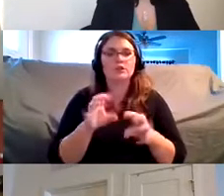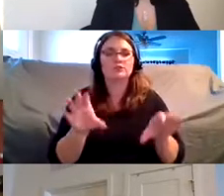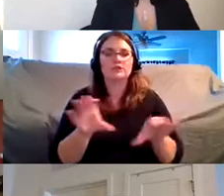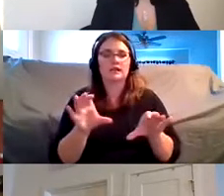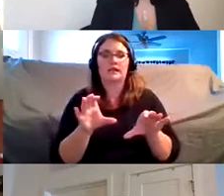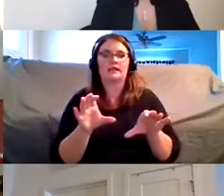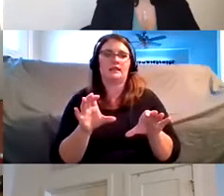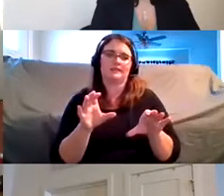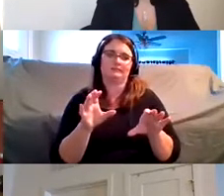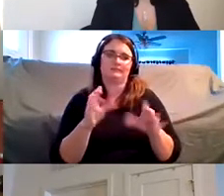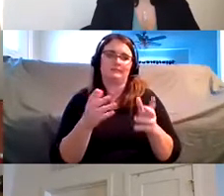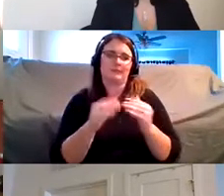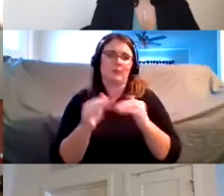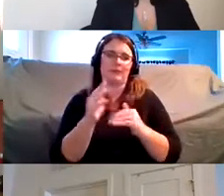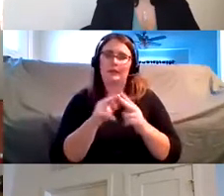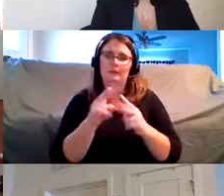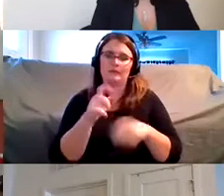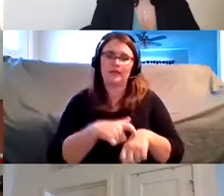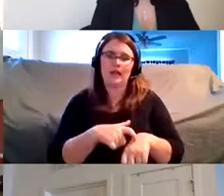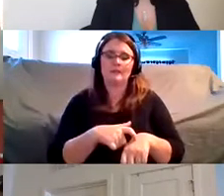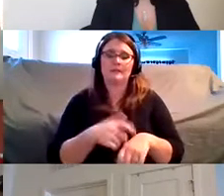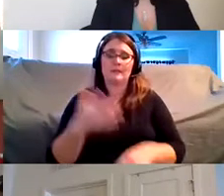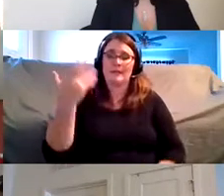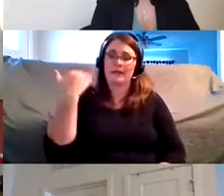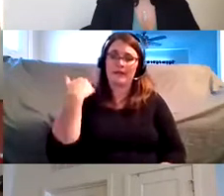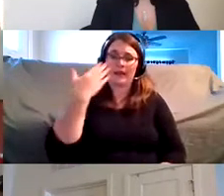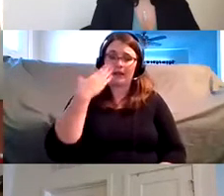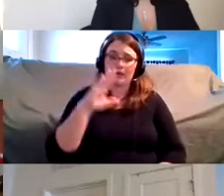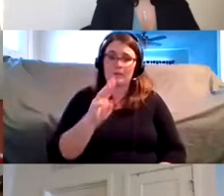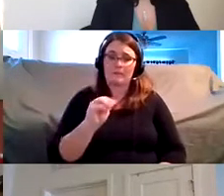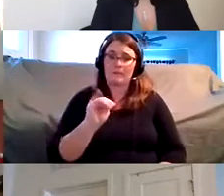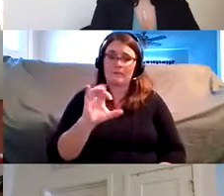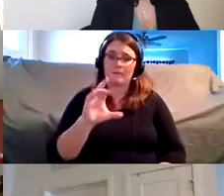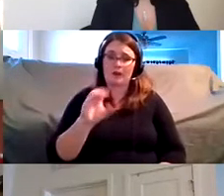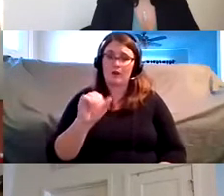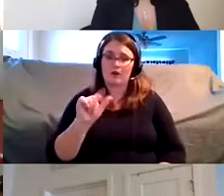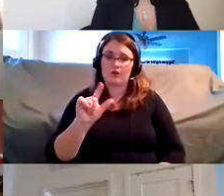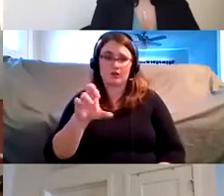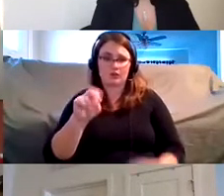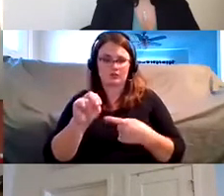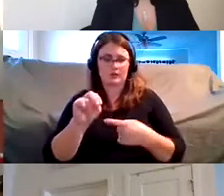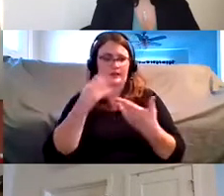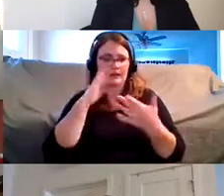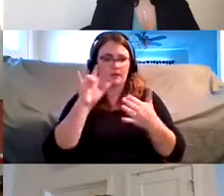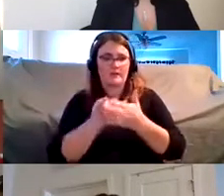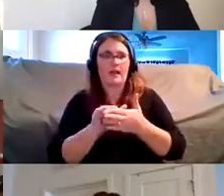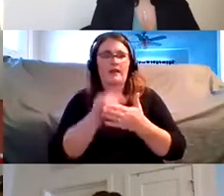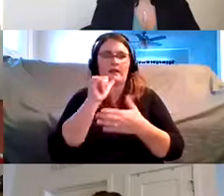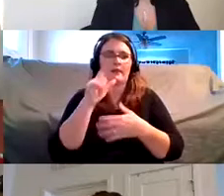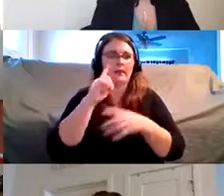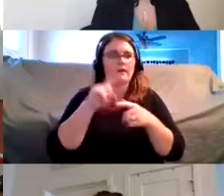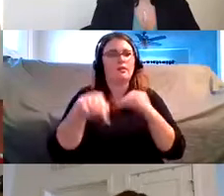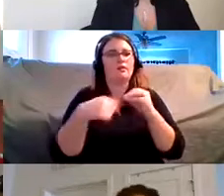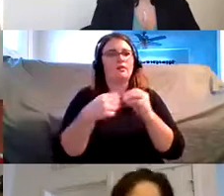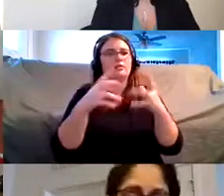a couple times. And I mean, back then I didn't know what microaggressions were. I think I didn't think much of those experiences